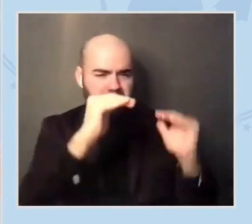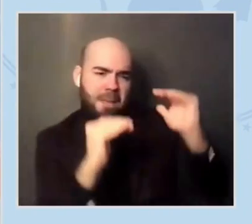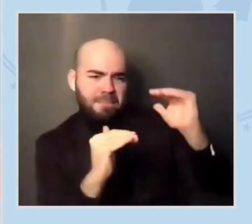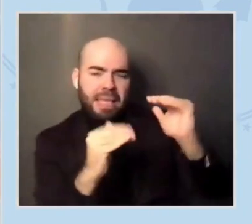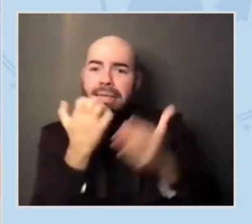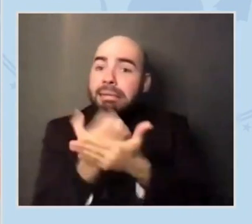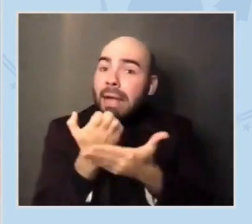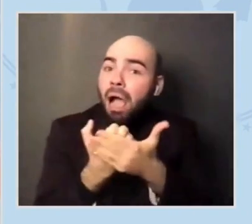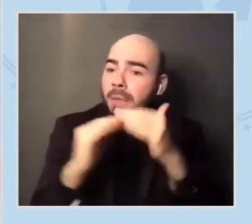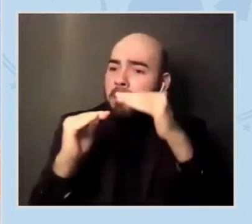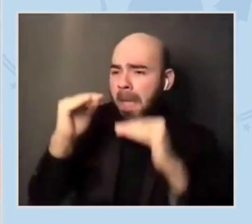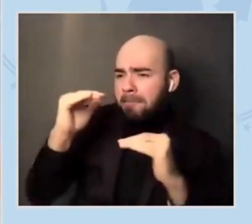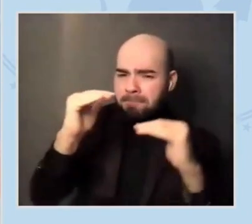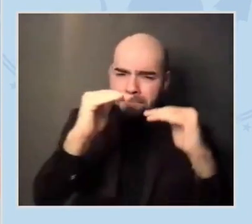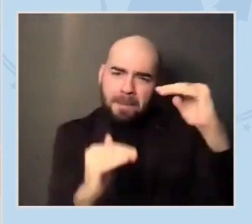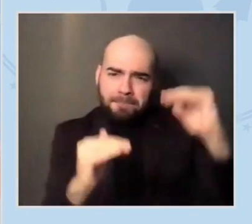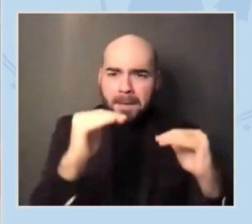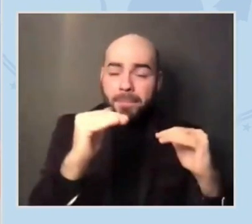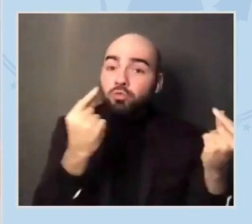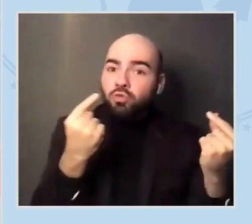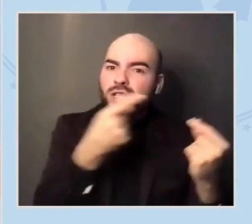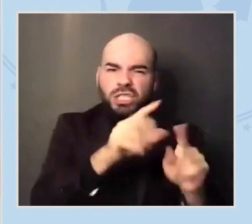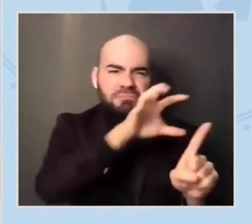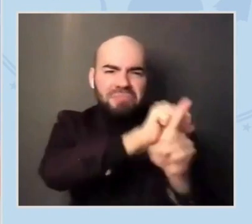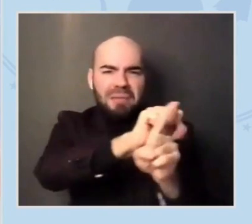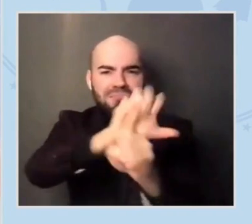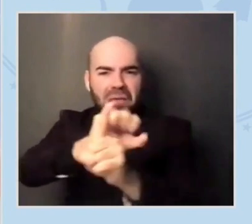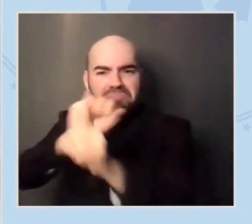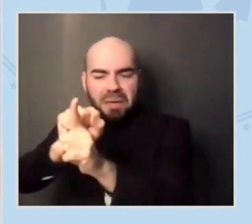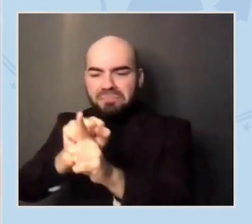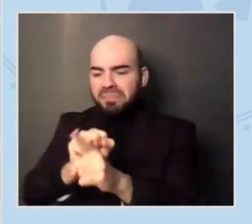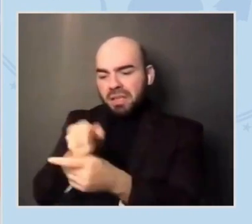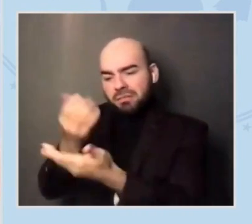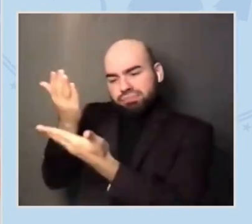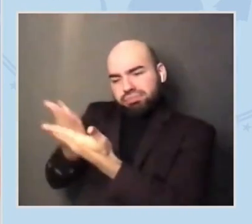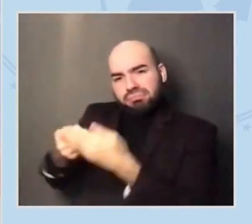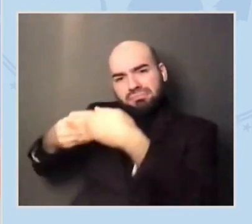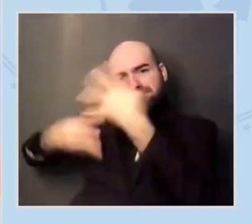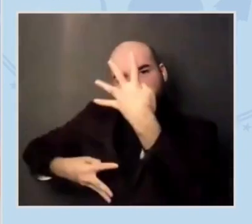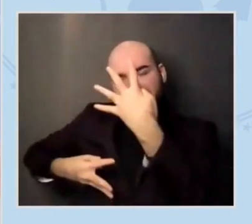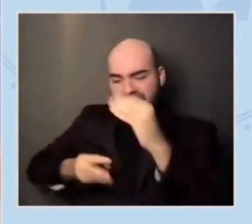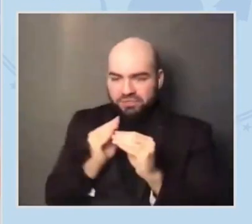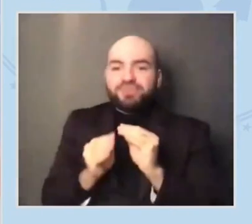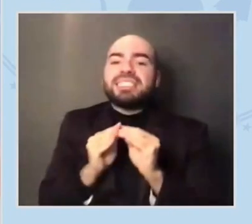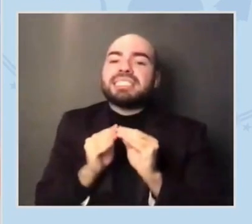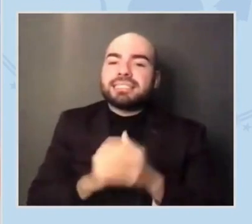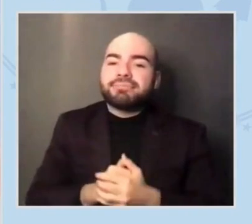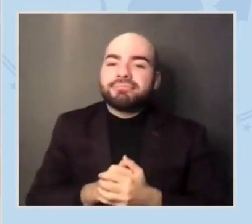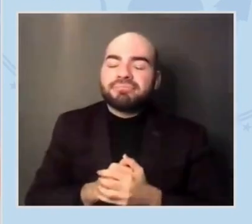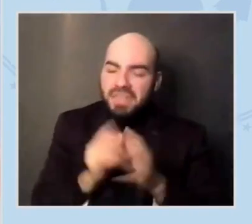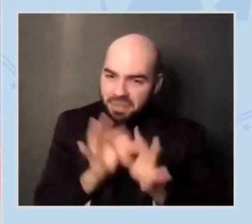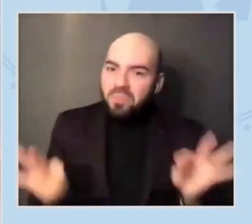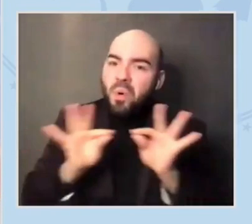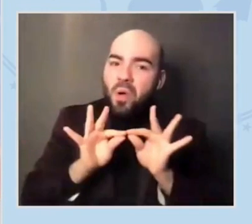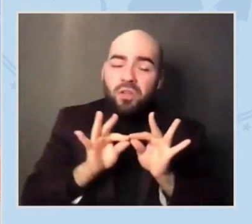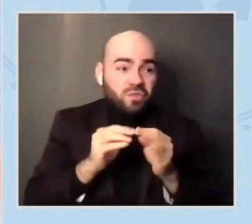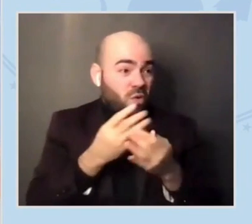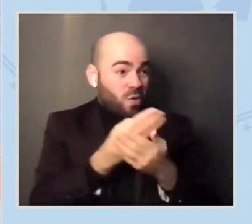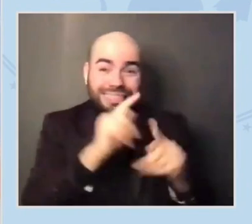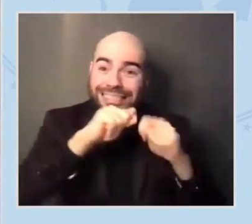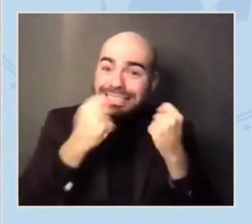president because that's one of the central issues of our time. To this team, thank you for accepting the call to serve